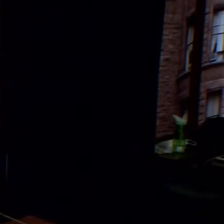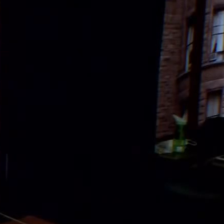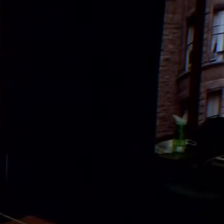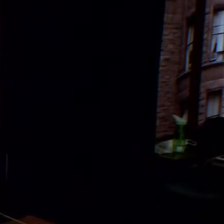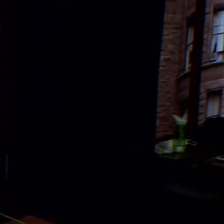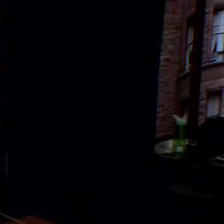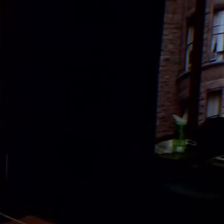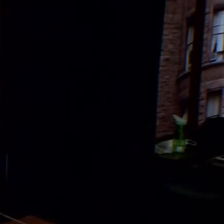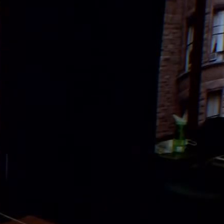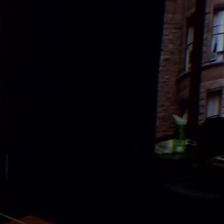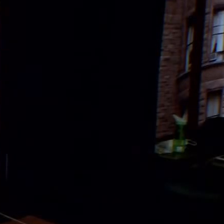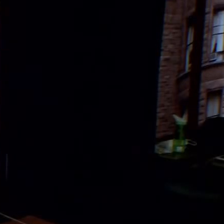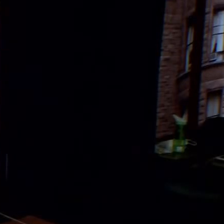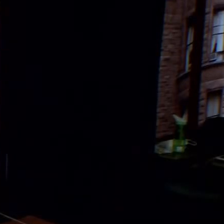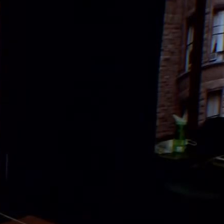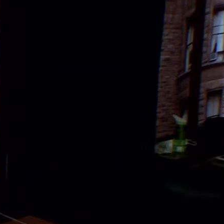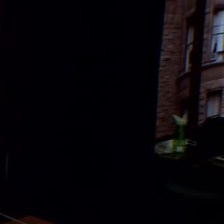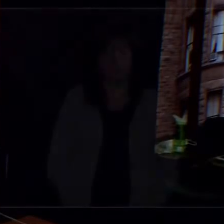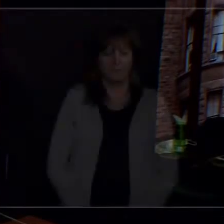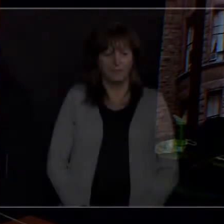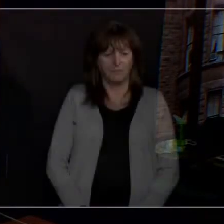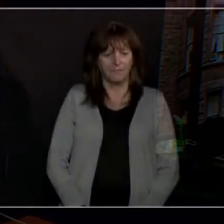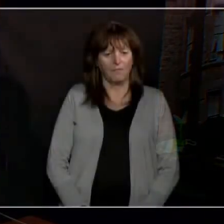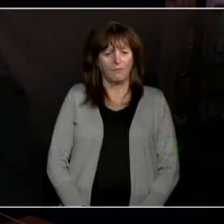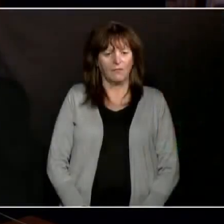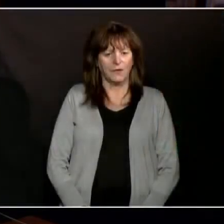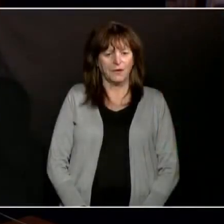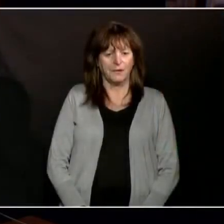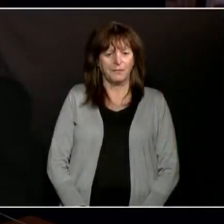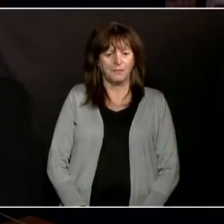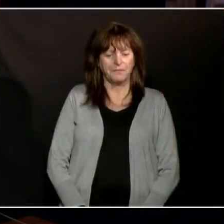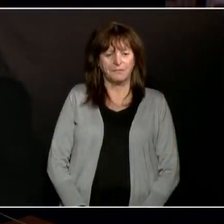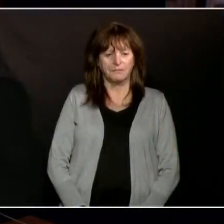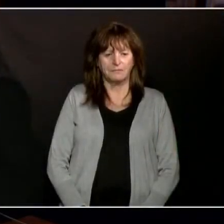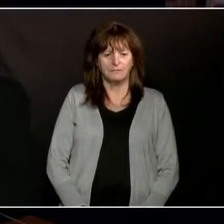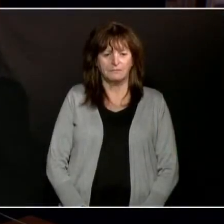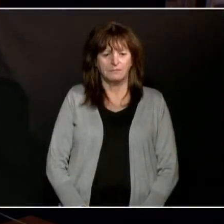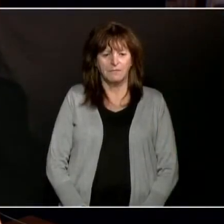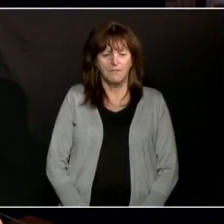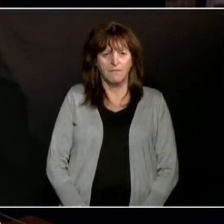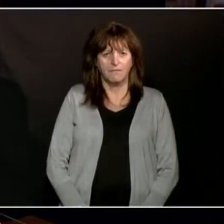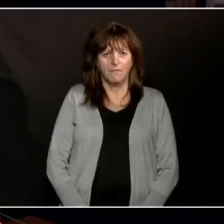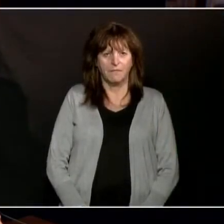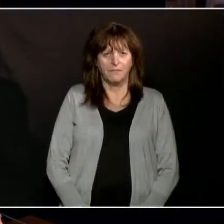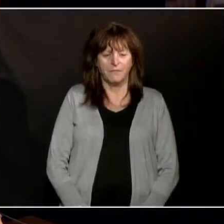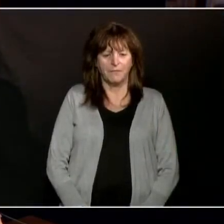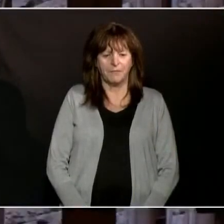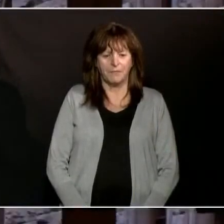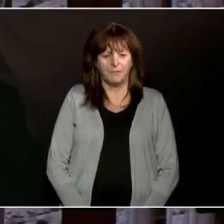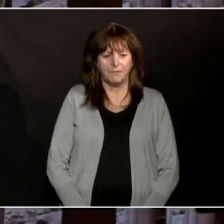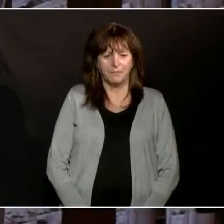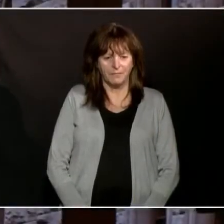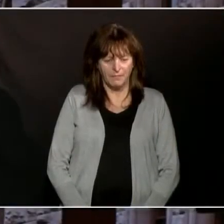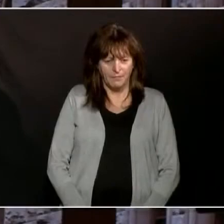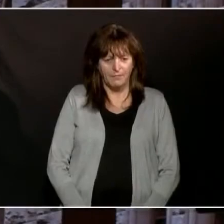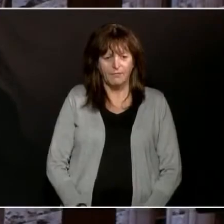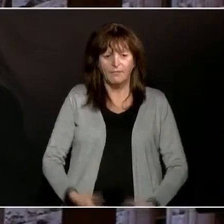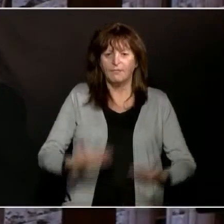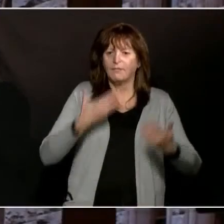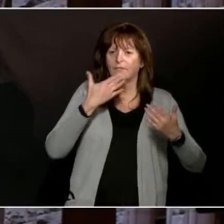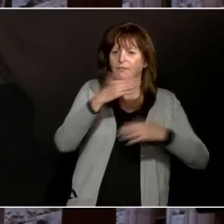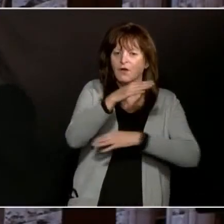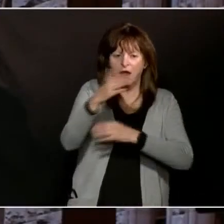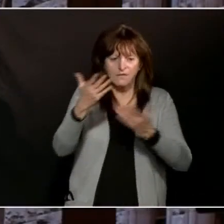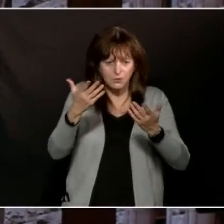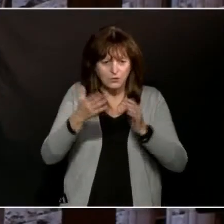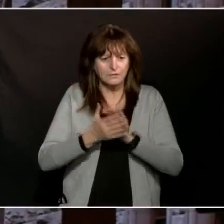and Dr. Allen here today, so I'll turn it over to them for some brief remarks. Good afternoon. It's Thursday, and